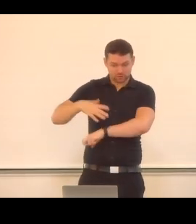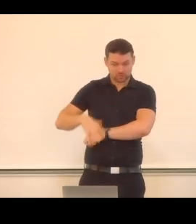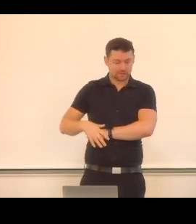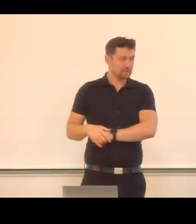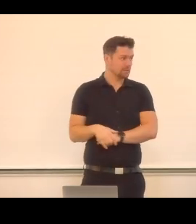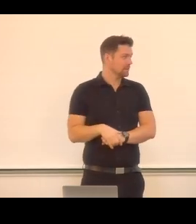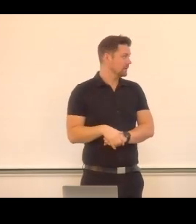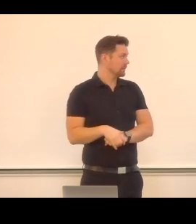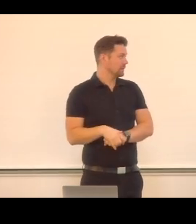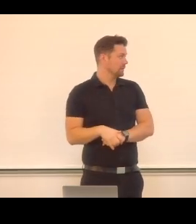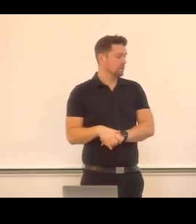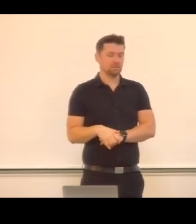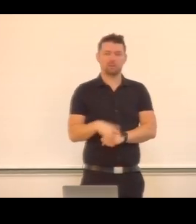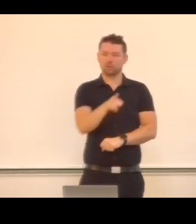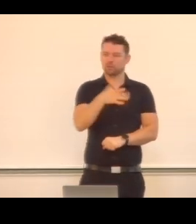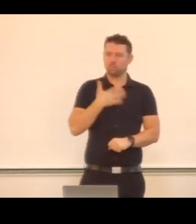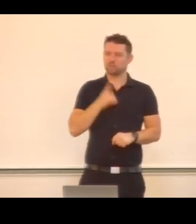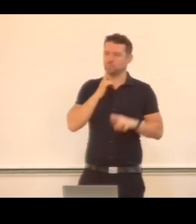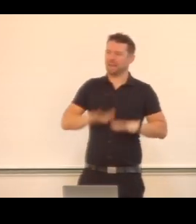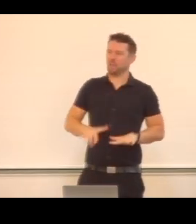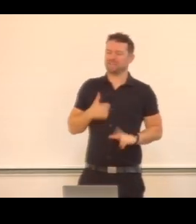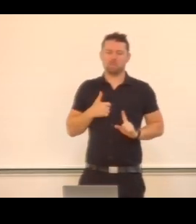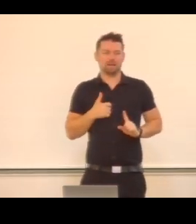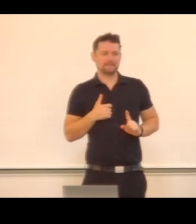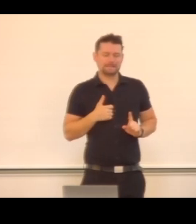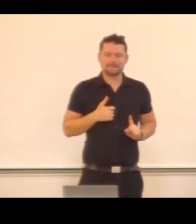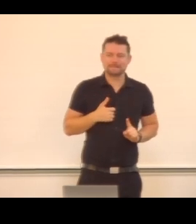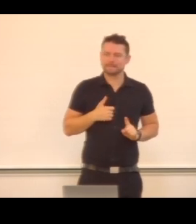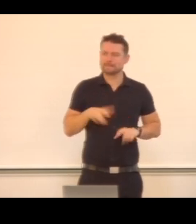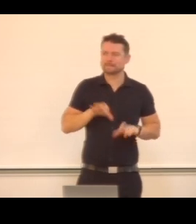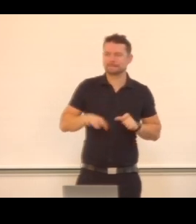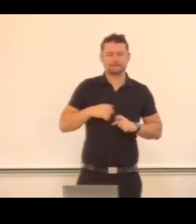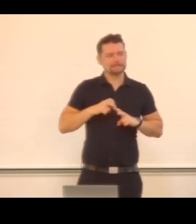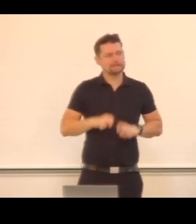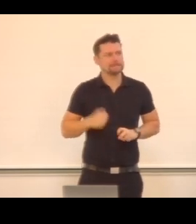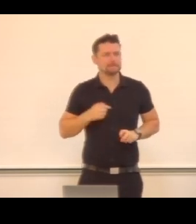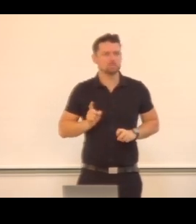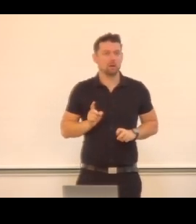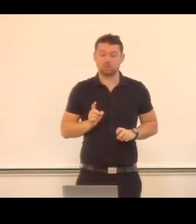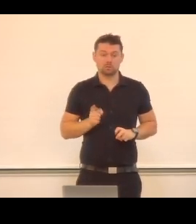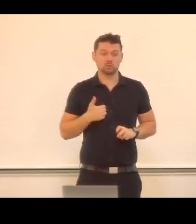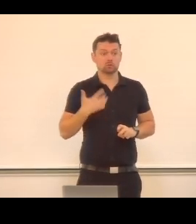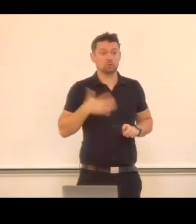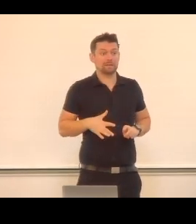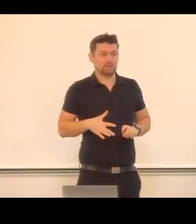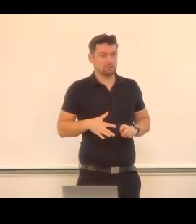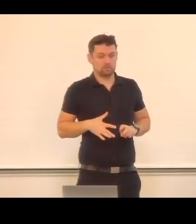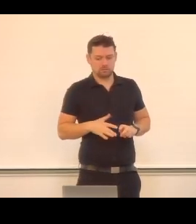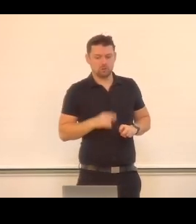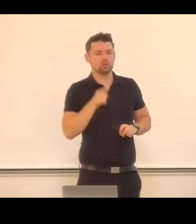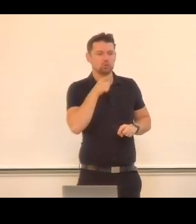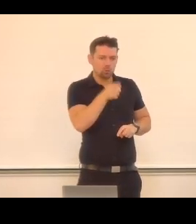well, what science are you going to do? And that's where you I don't know what I would do. This one, you don't have to worry about bringing your own science. You are the